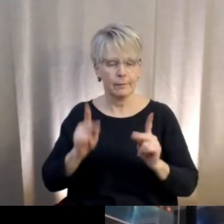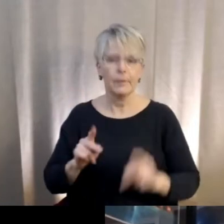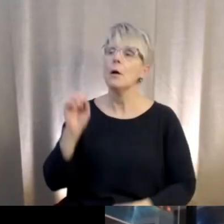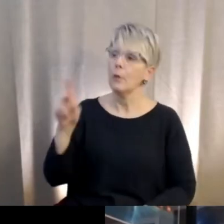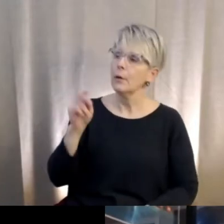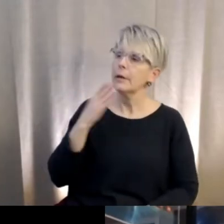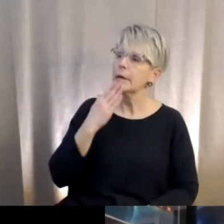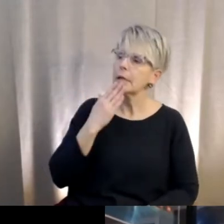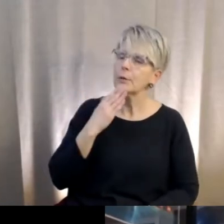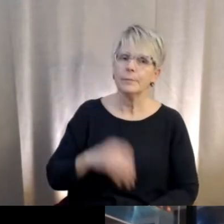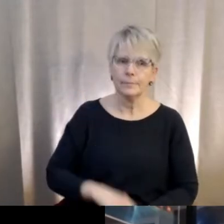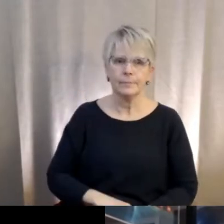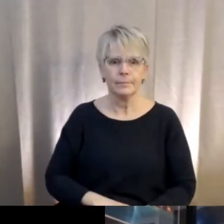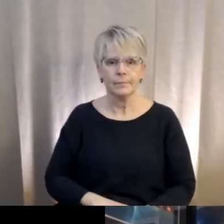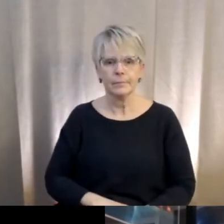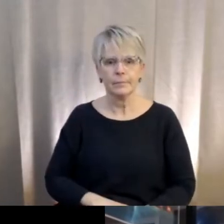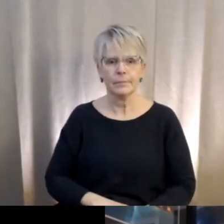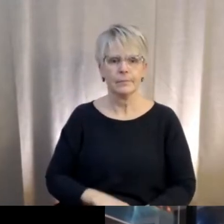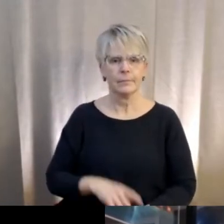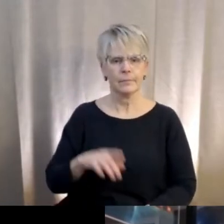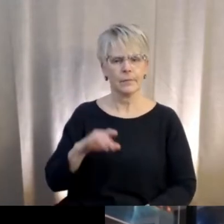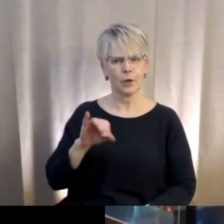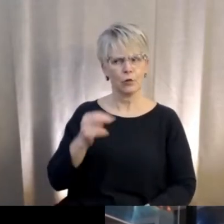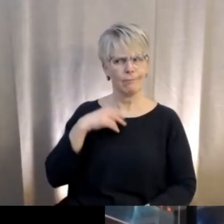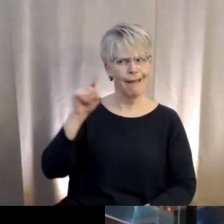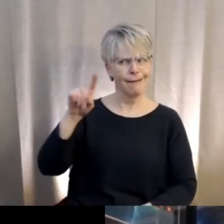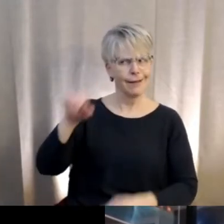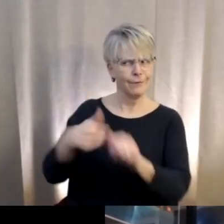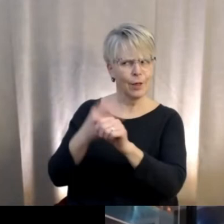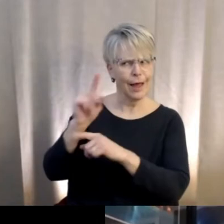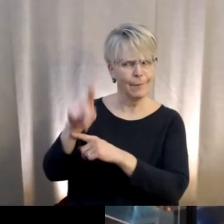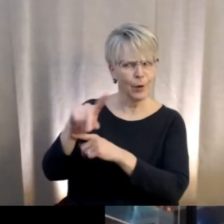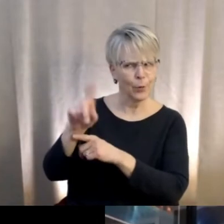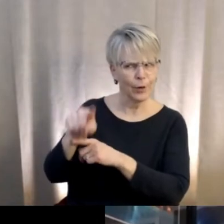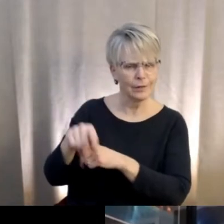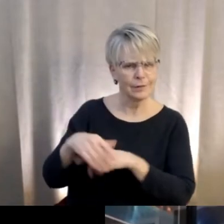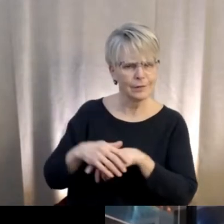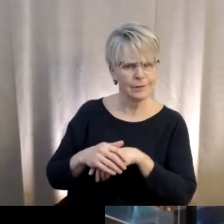Thank you so much. Eric, can I ask you a follow-up question? Just around the support